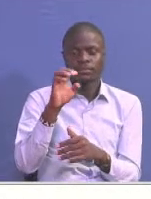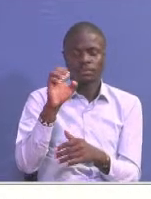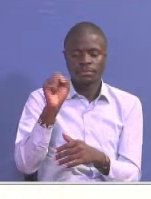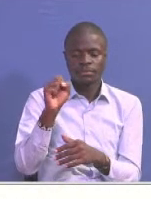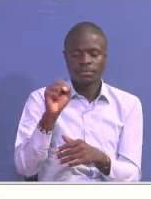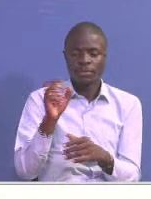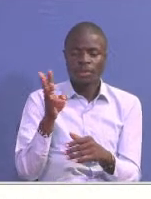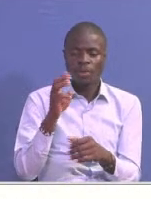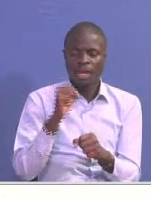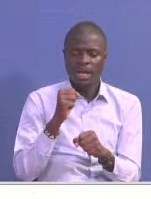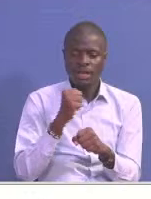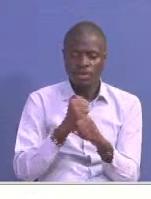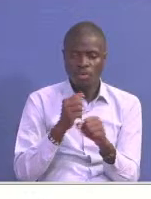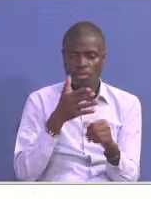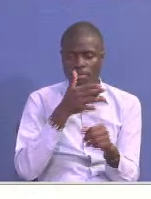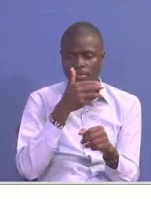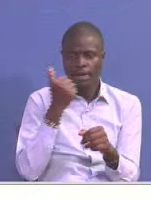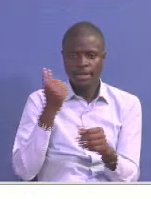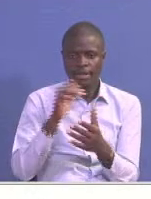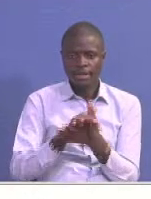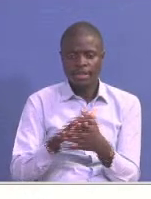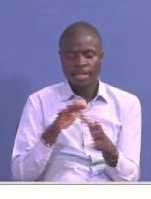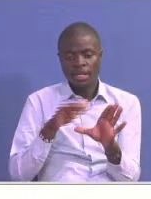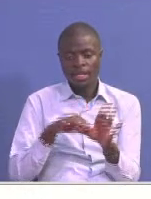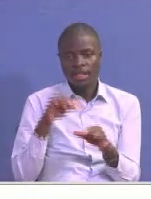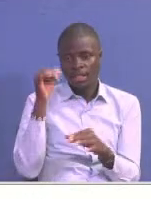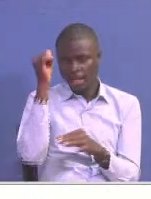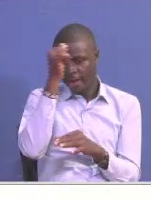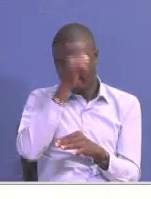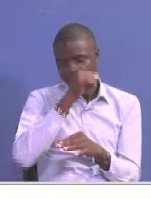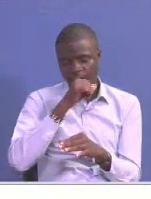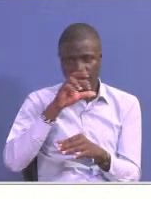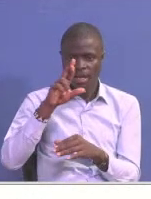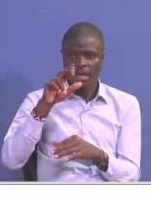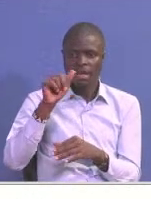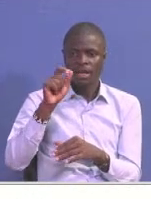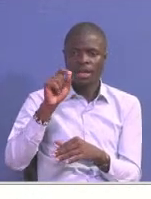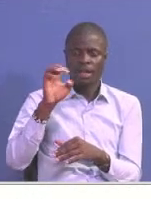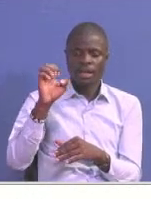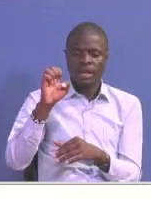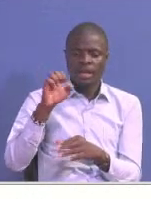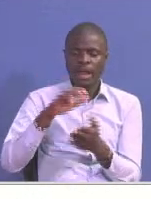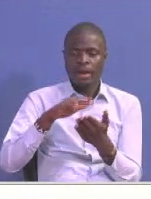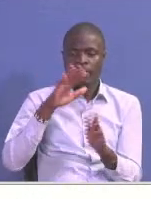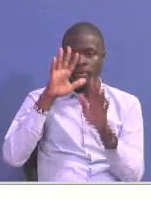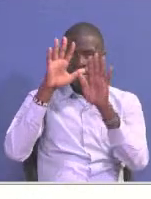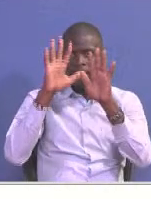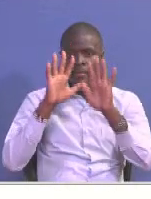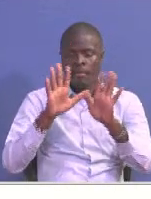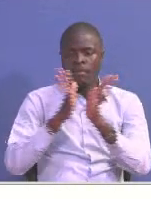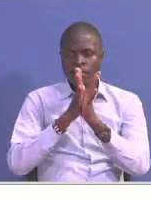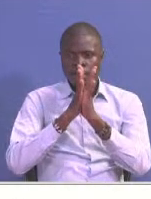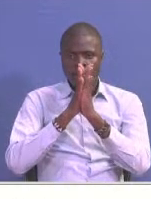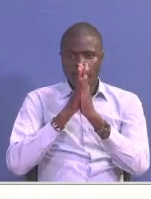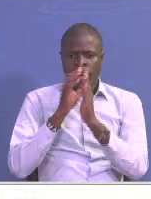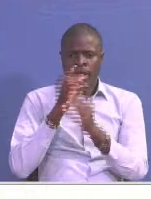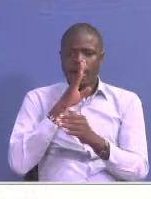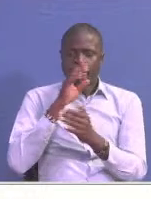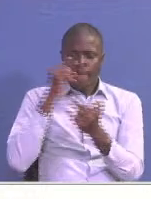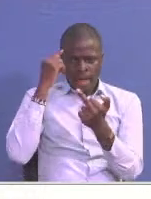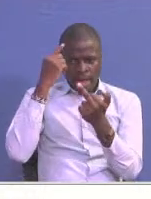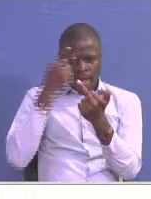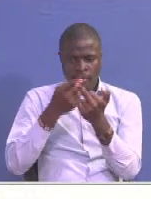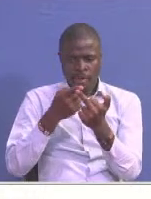We can do better in the African rating, and more importantly, we should